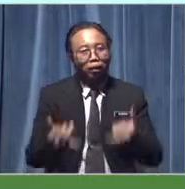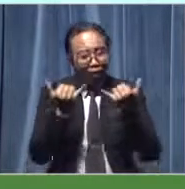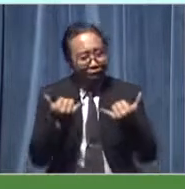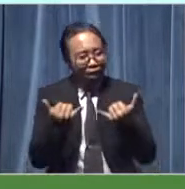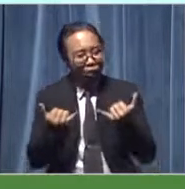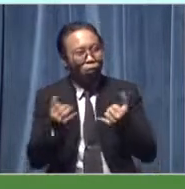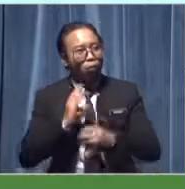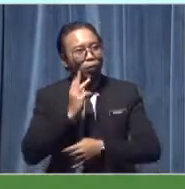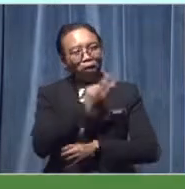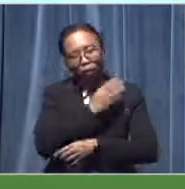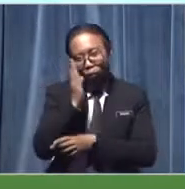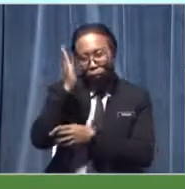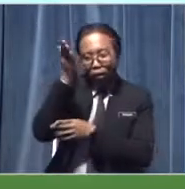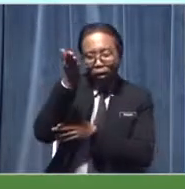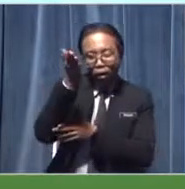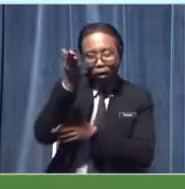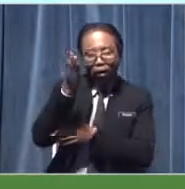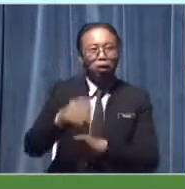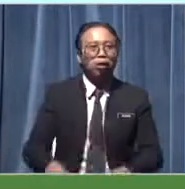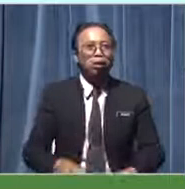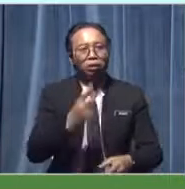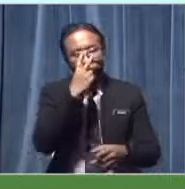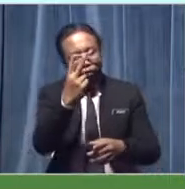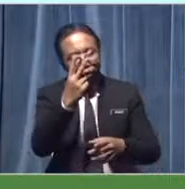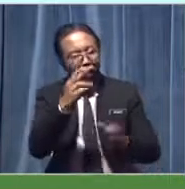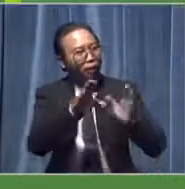Now, we will move to example 4.